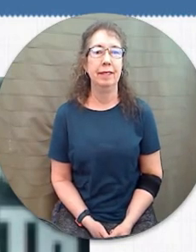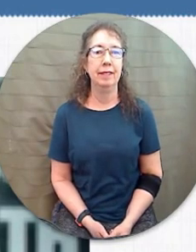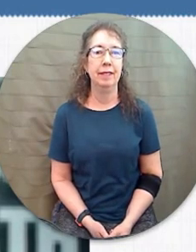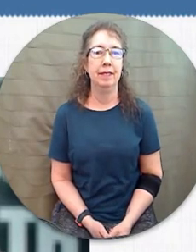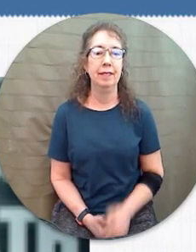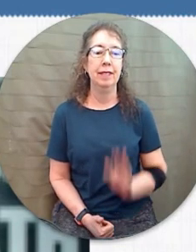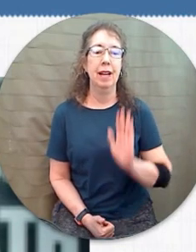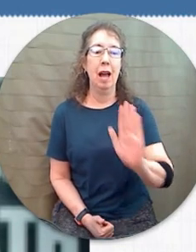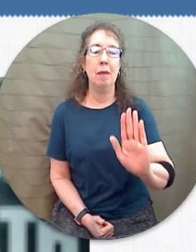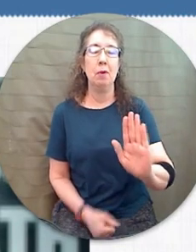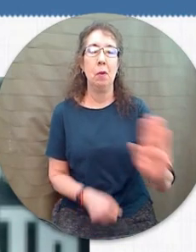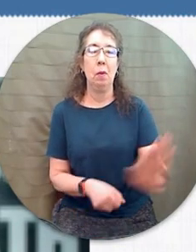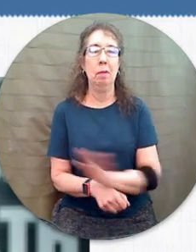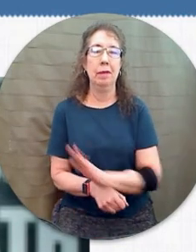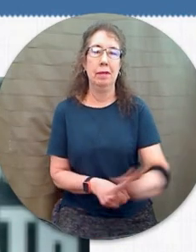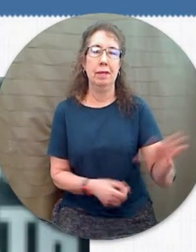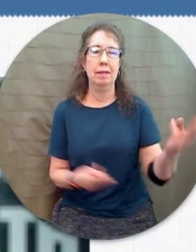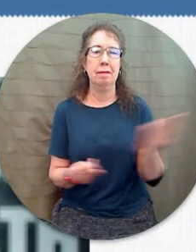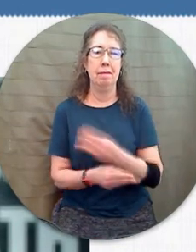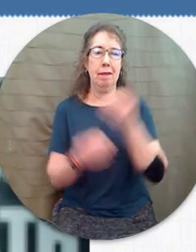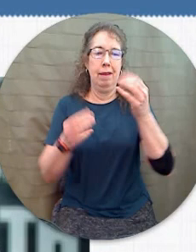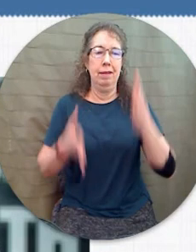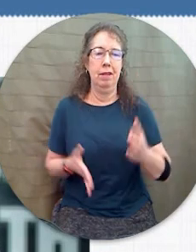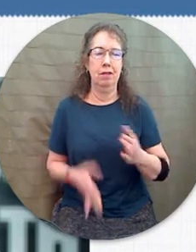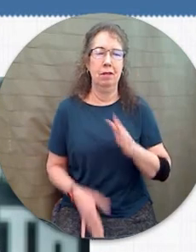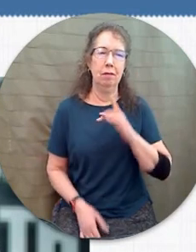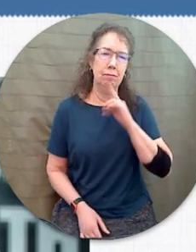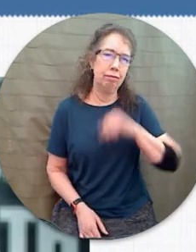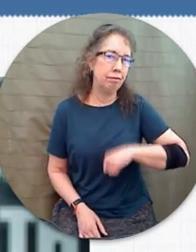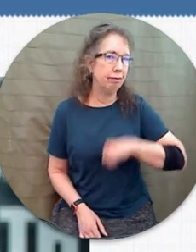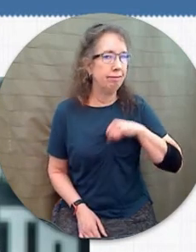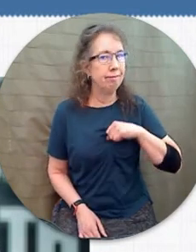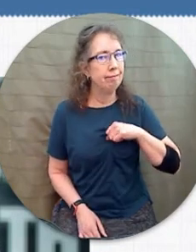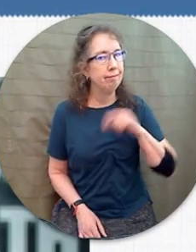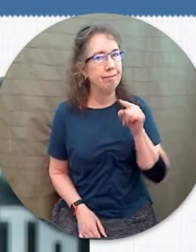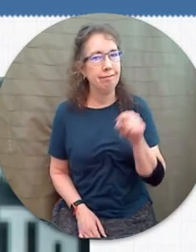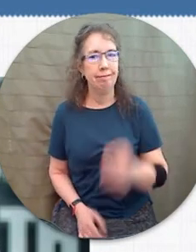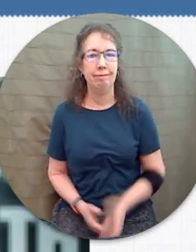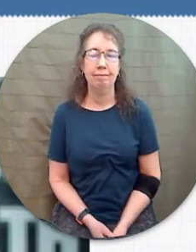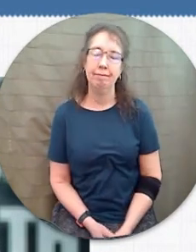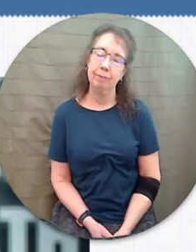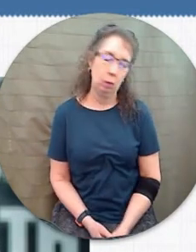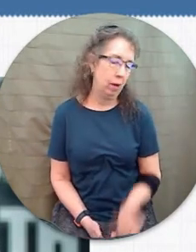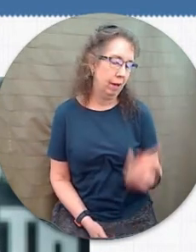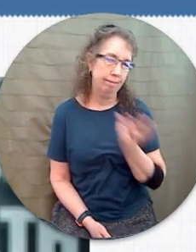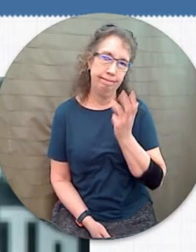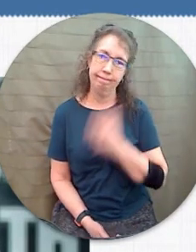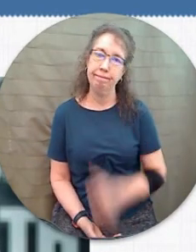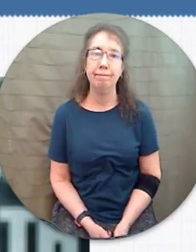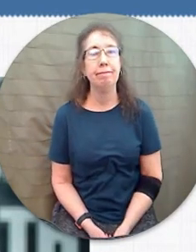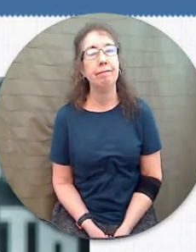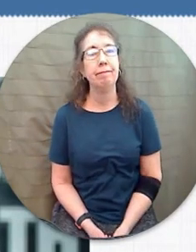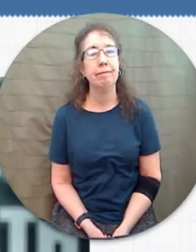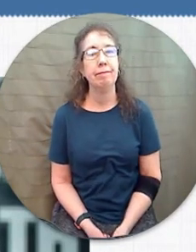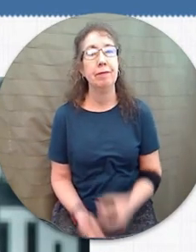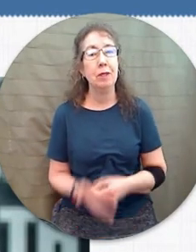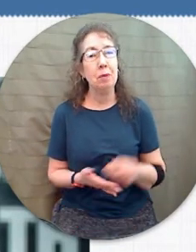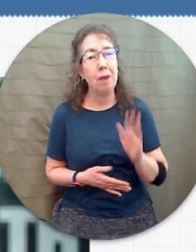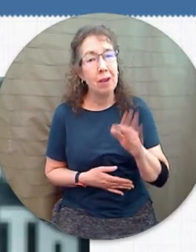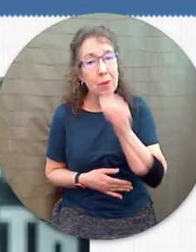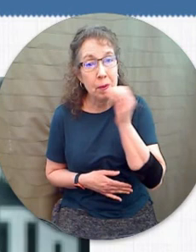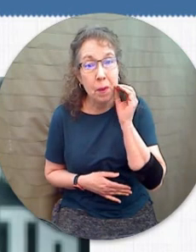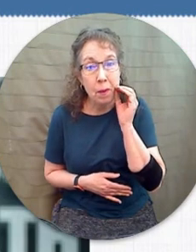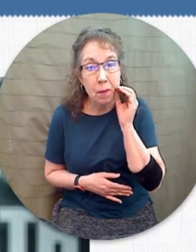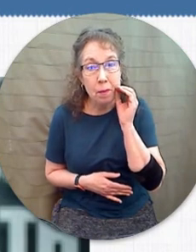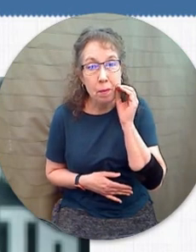business math teacher, I couldn't be more proud. Oh, you've bought your home